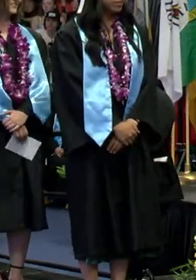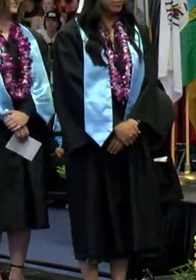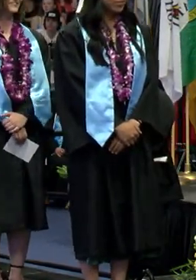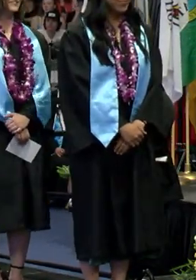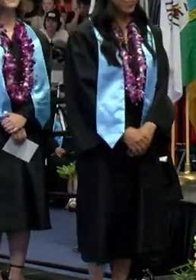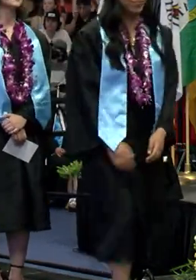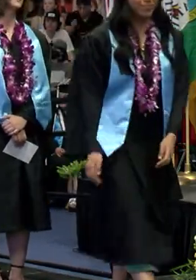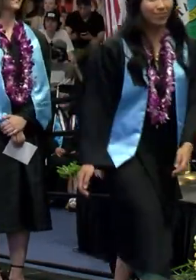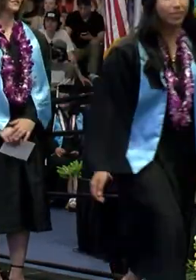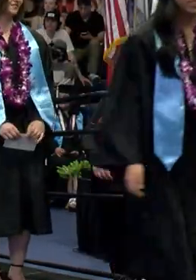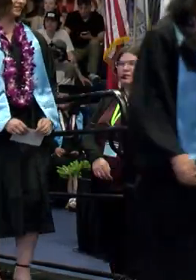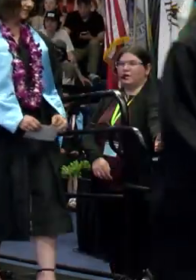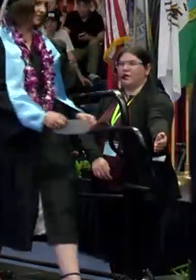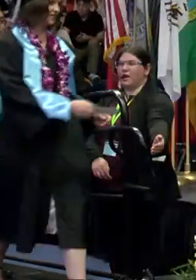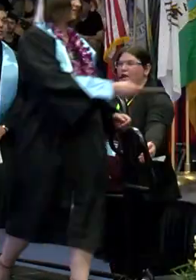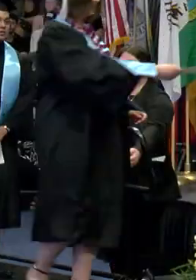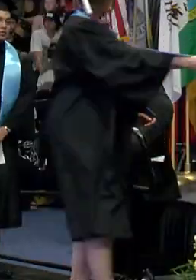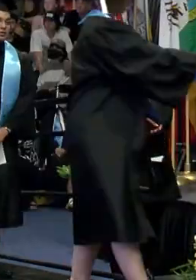Sarah Berg.